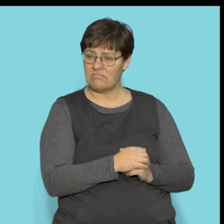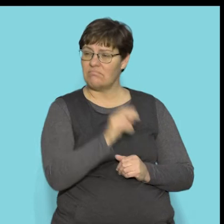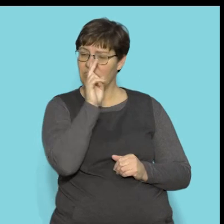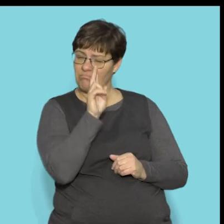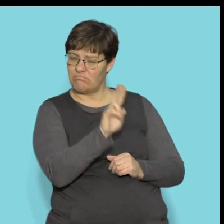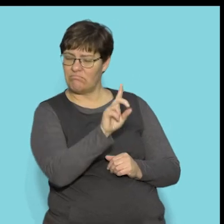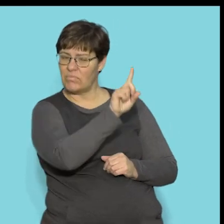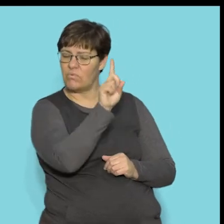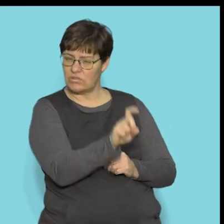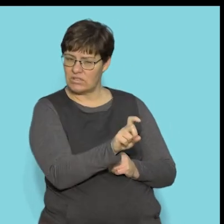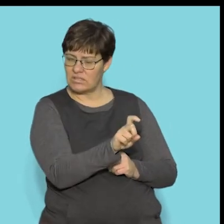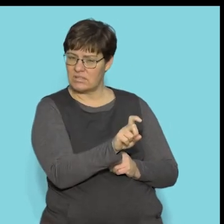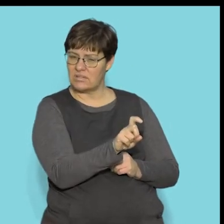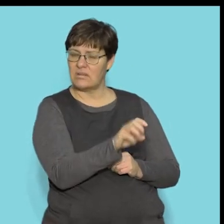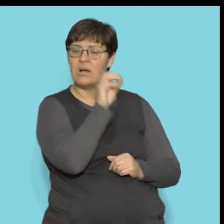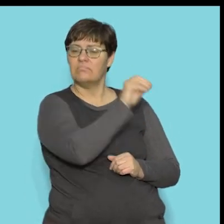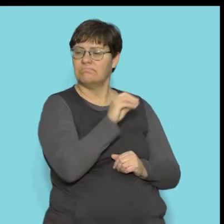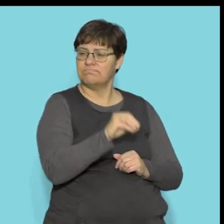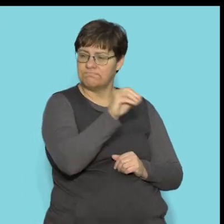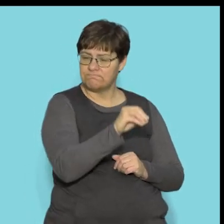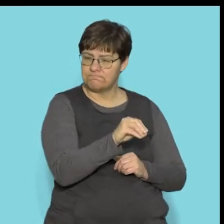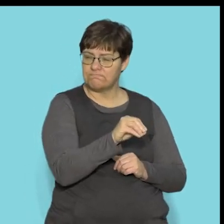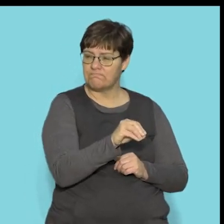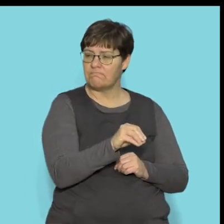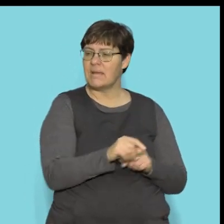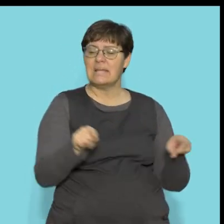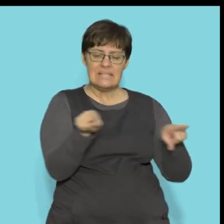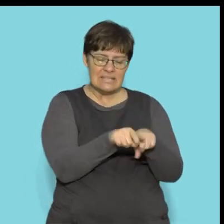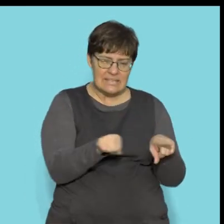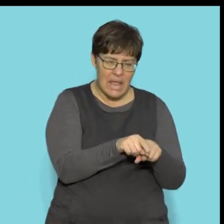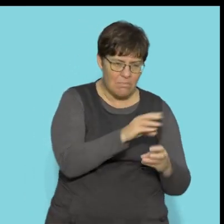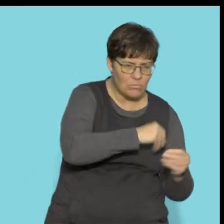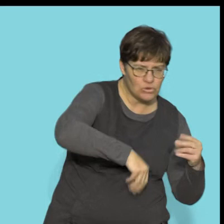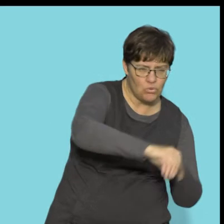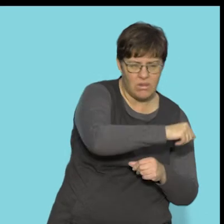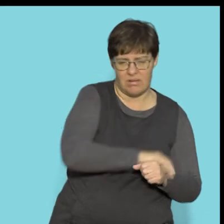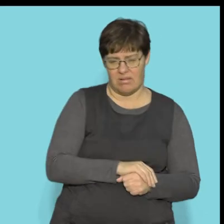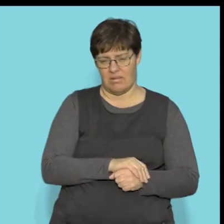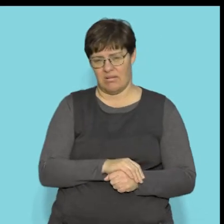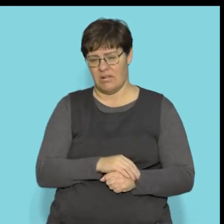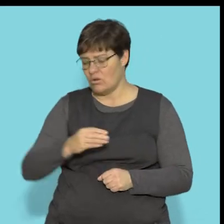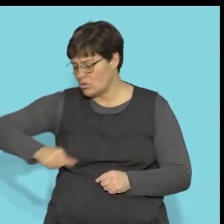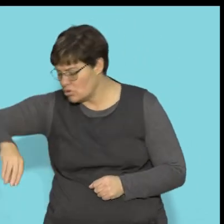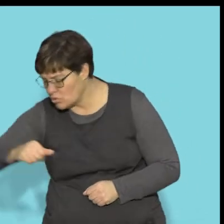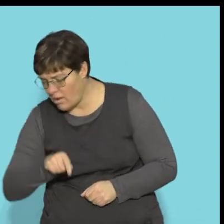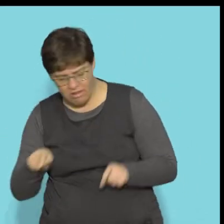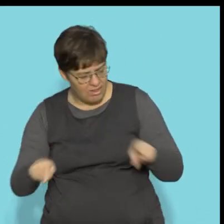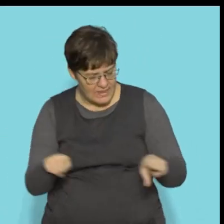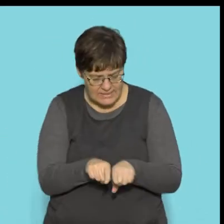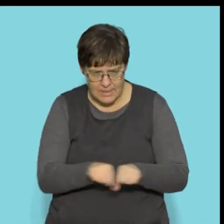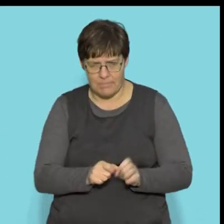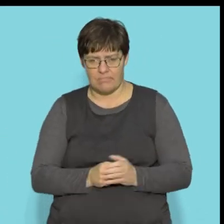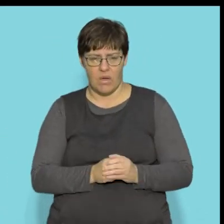question. It said that she placed the same amounts, identical soil, 2